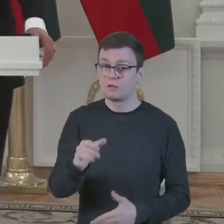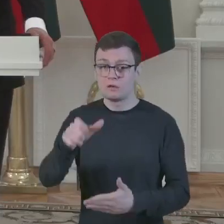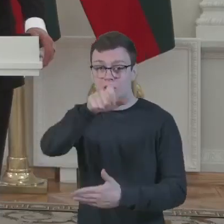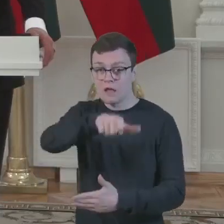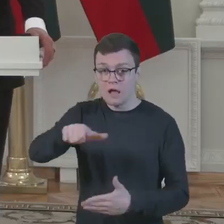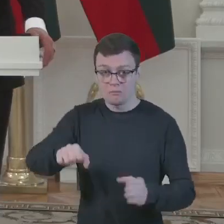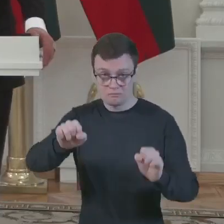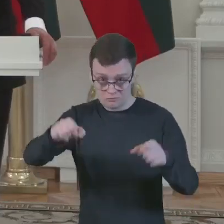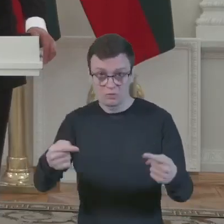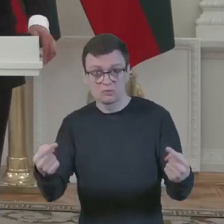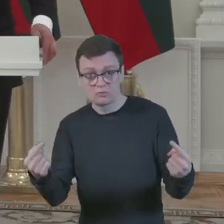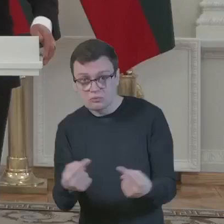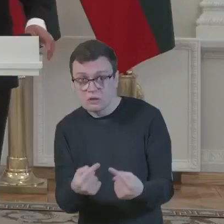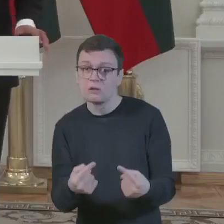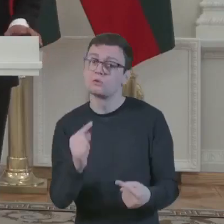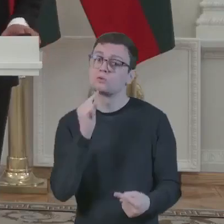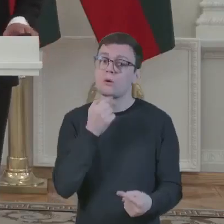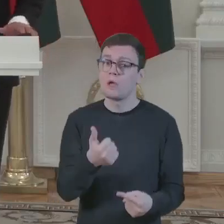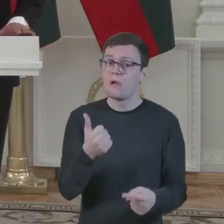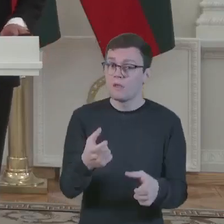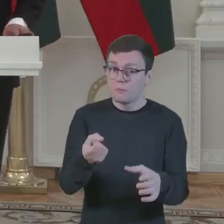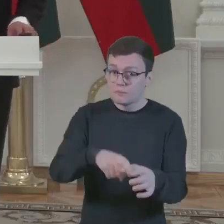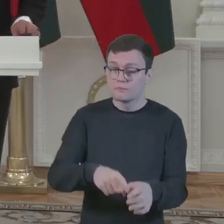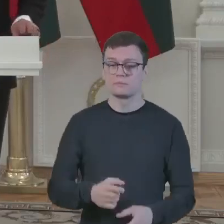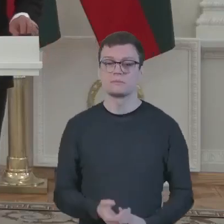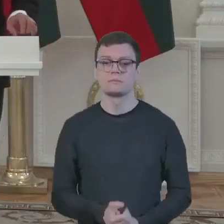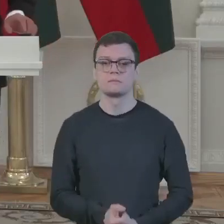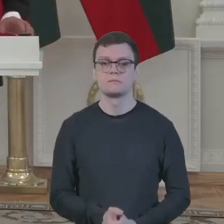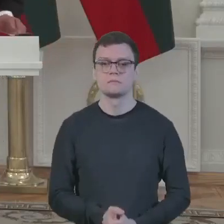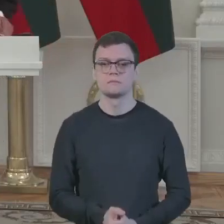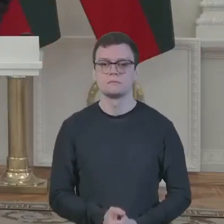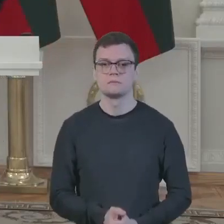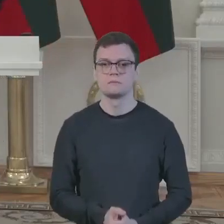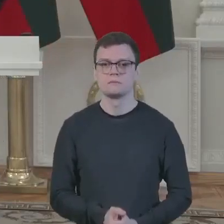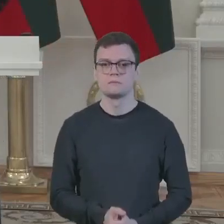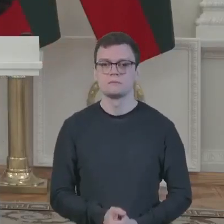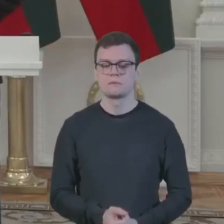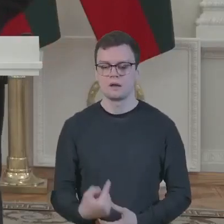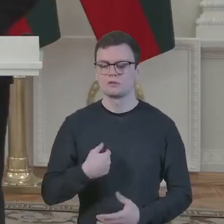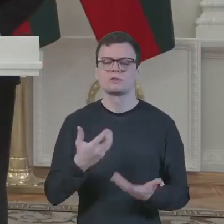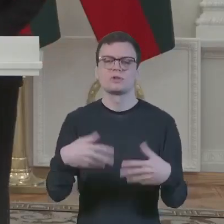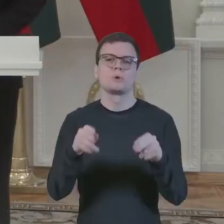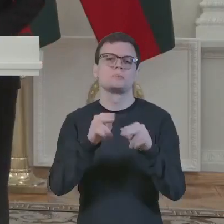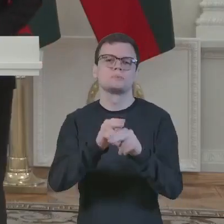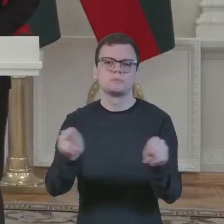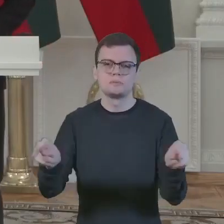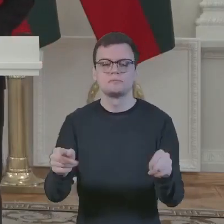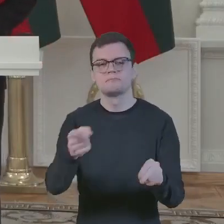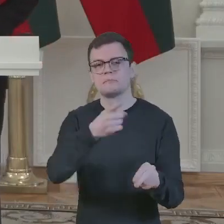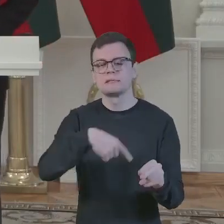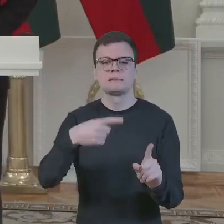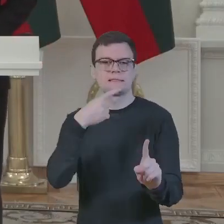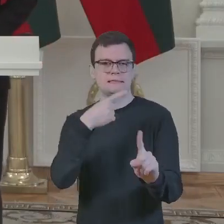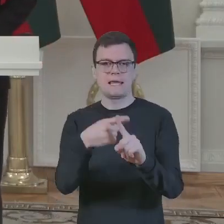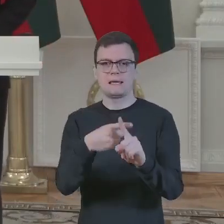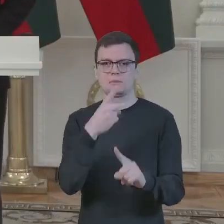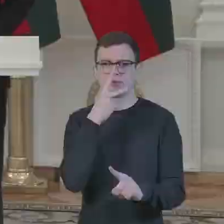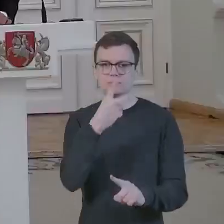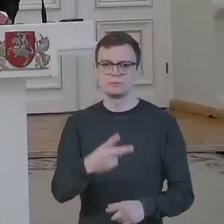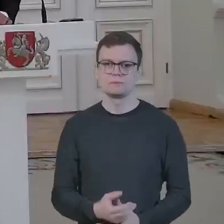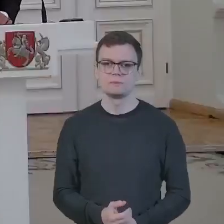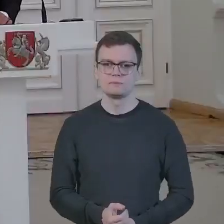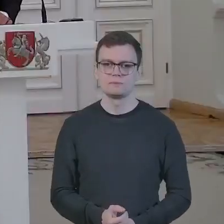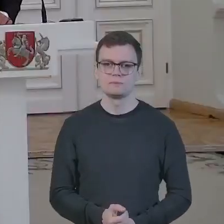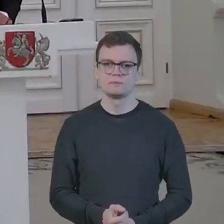member states would approve of Finland's membership in NATO? I have repeatedly stated